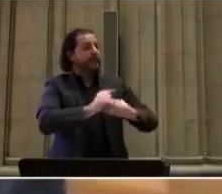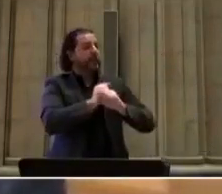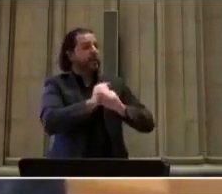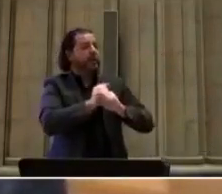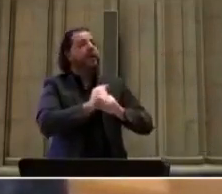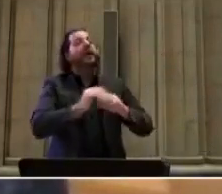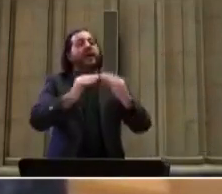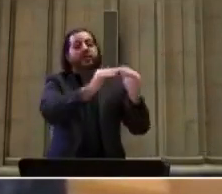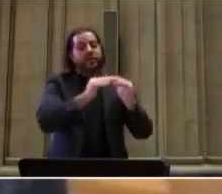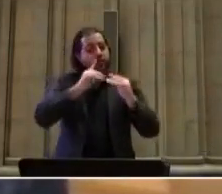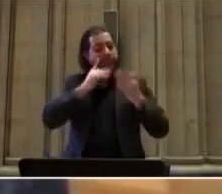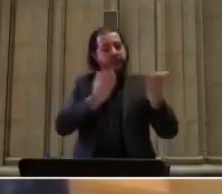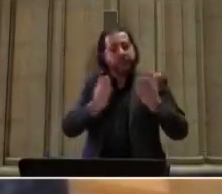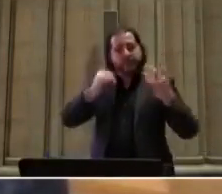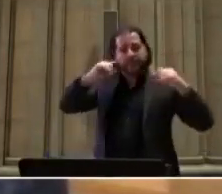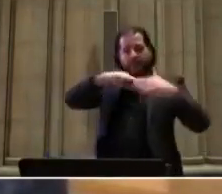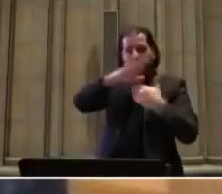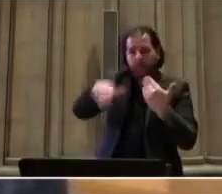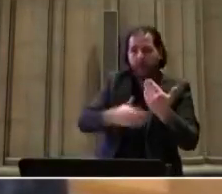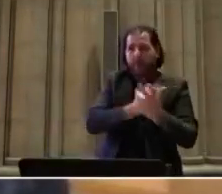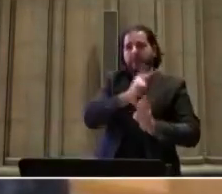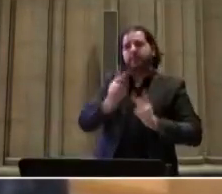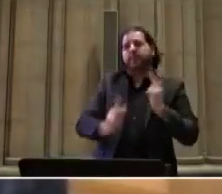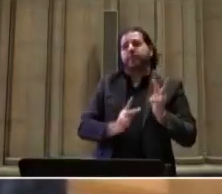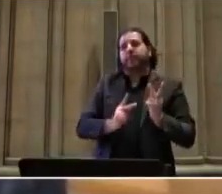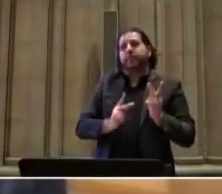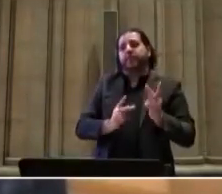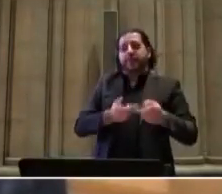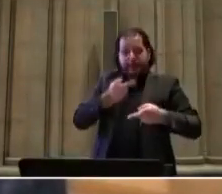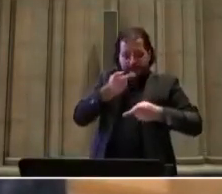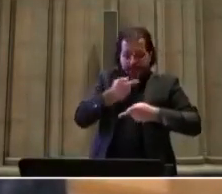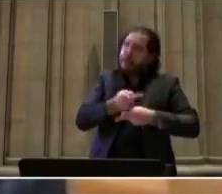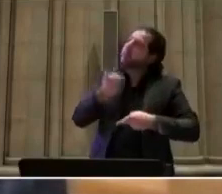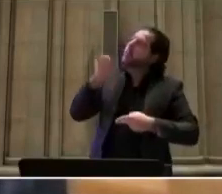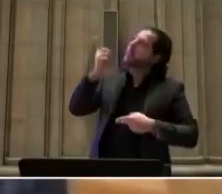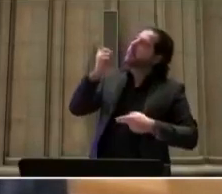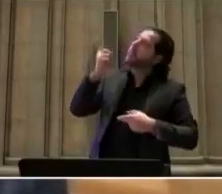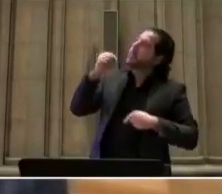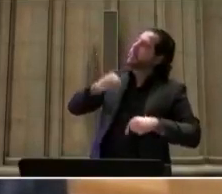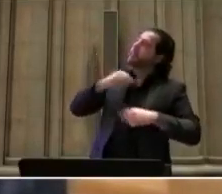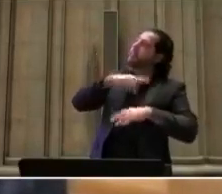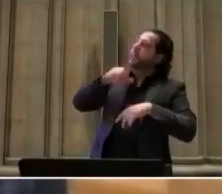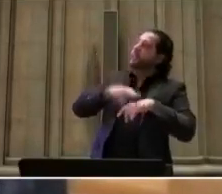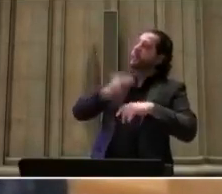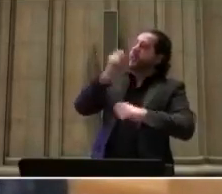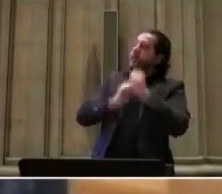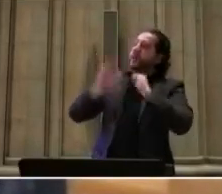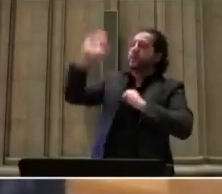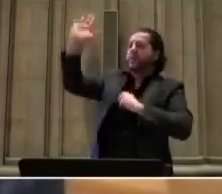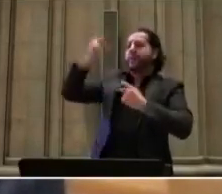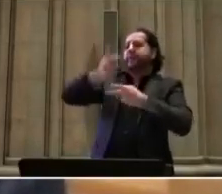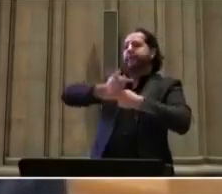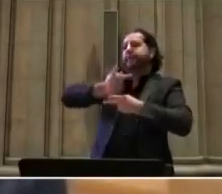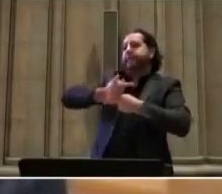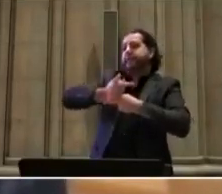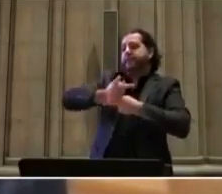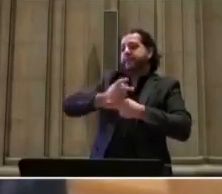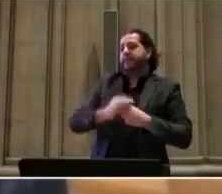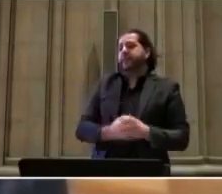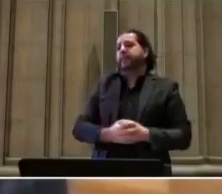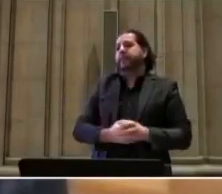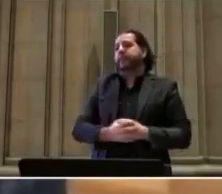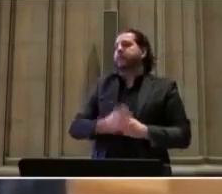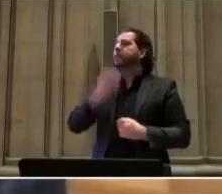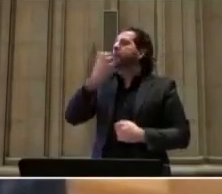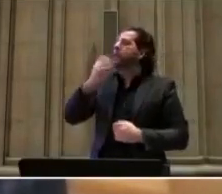justice served for all. Keep this nation under your care.